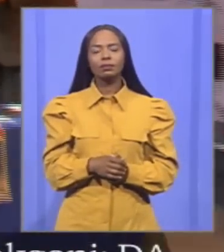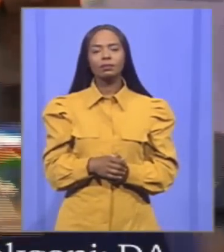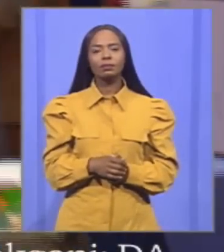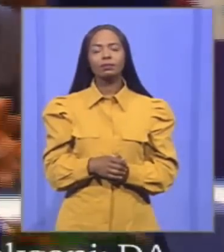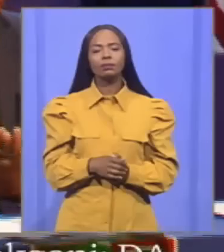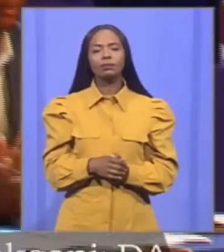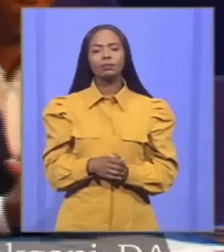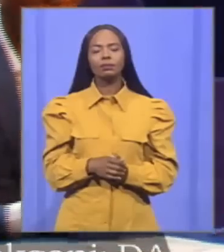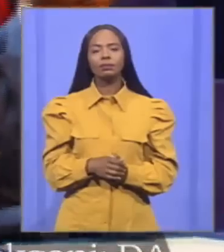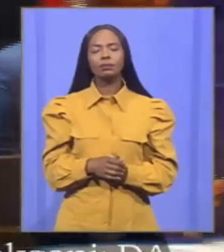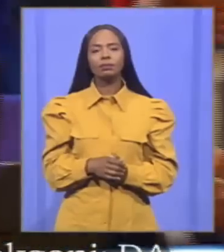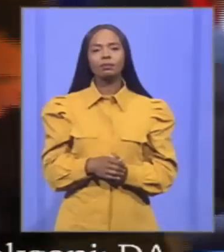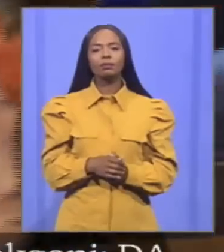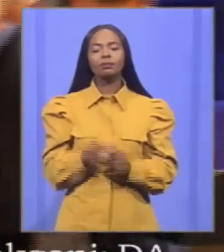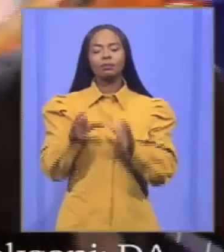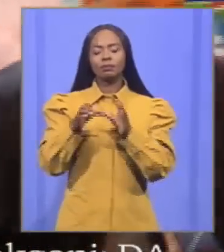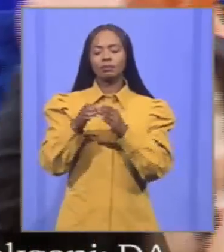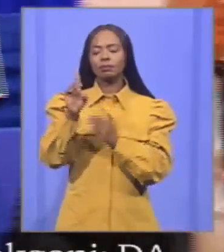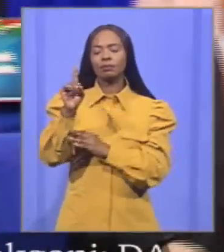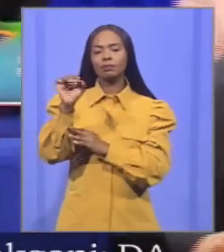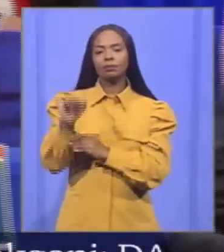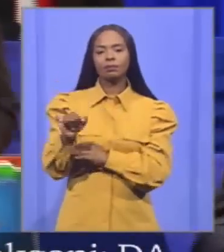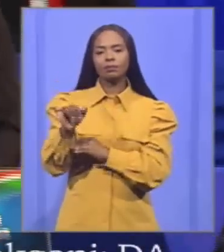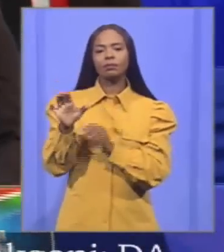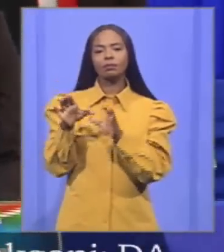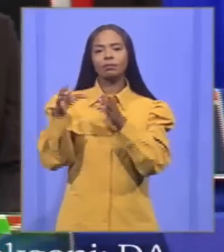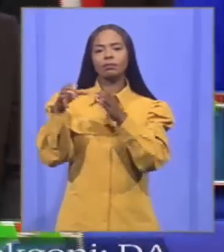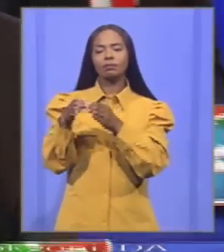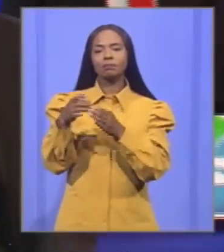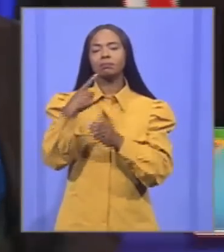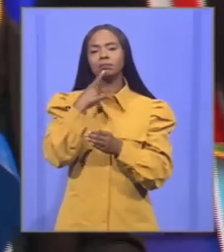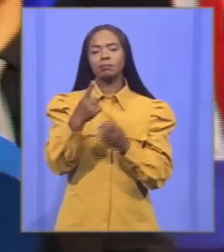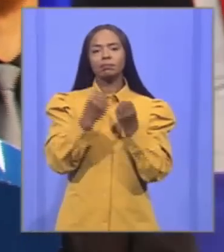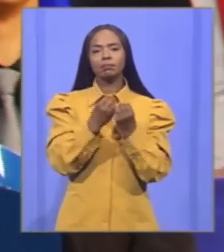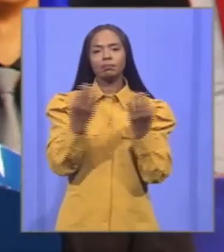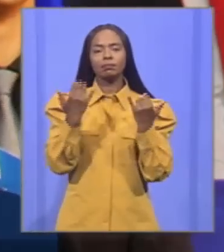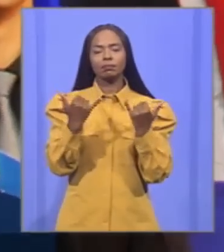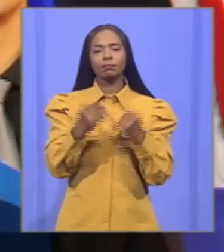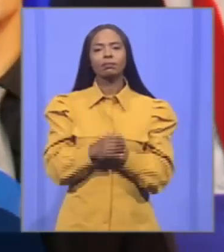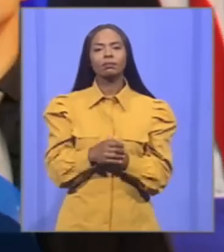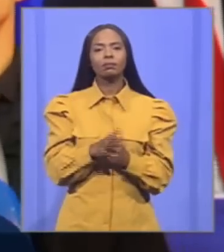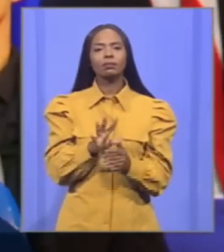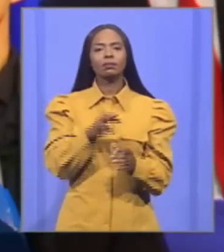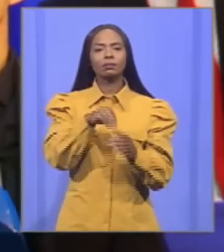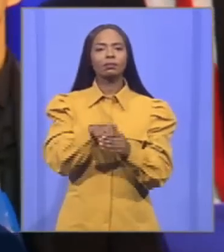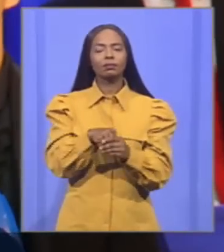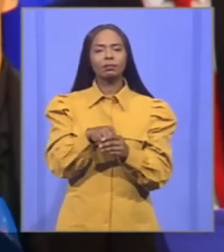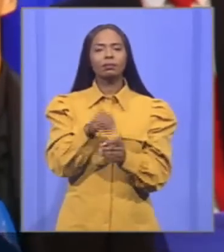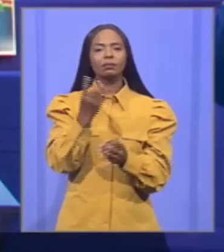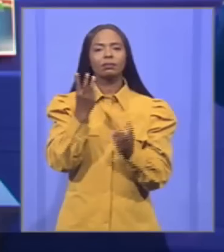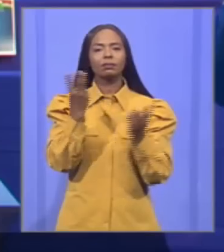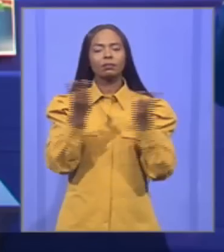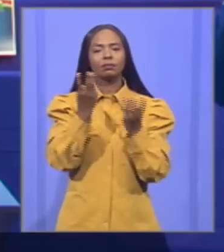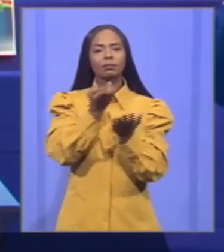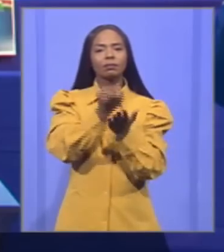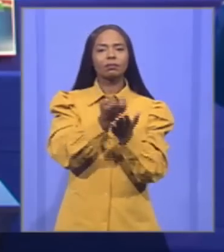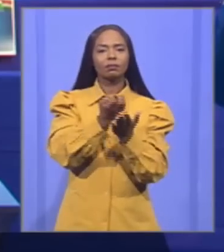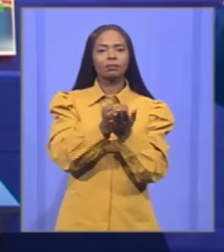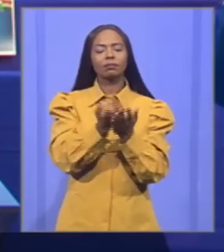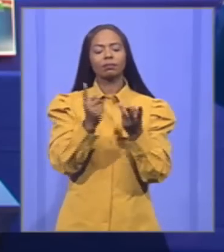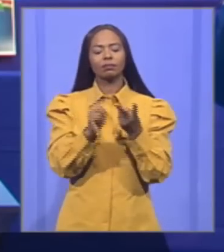Lekoko kganetso la semmuso le senola se le reng ke lenane le le gaisang. Lona la akaretsa baitseanape ba ikonomi,